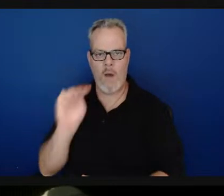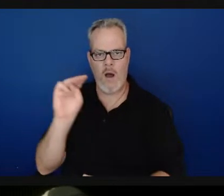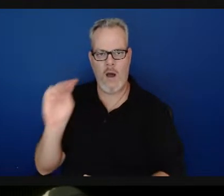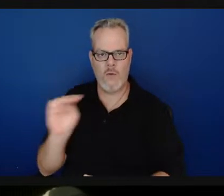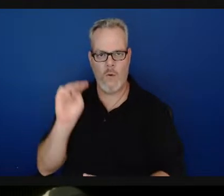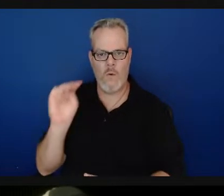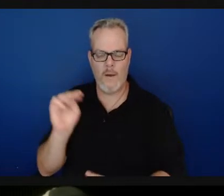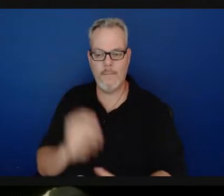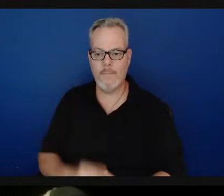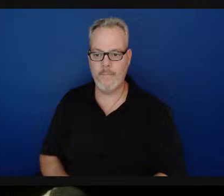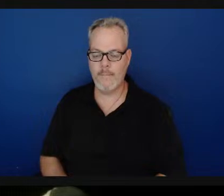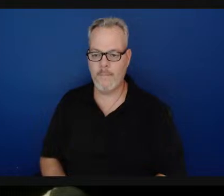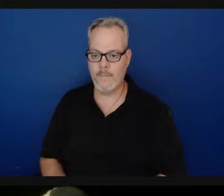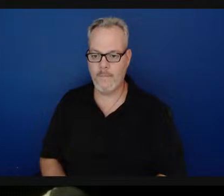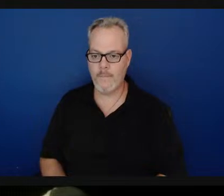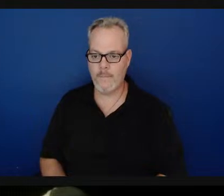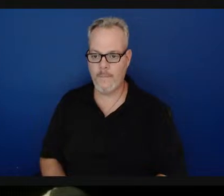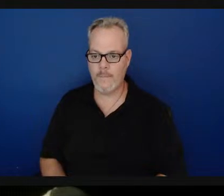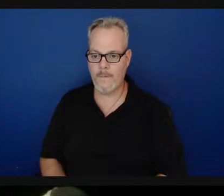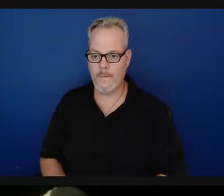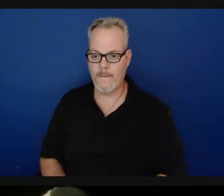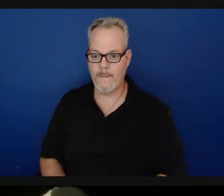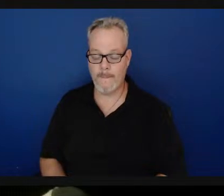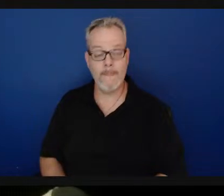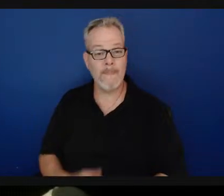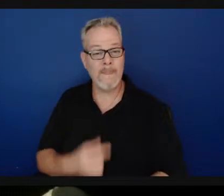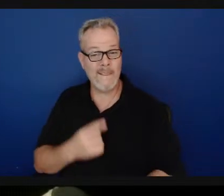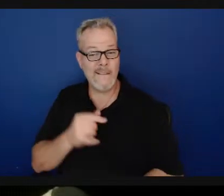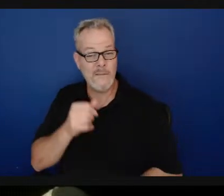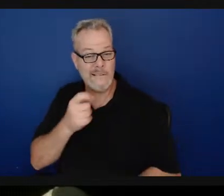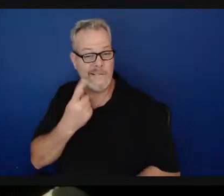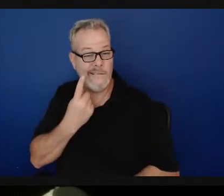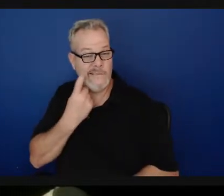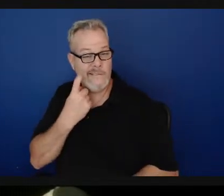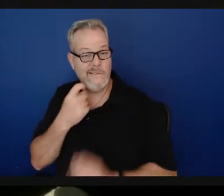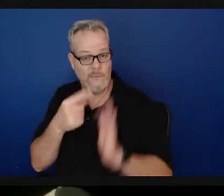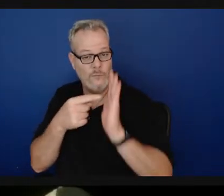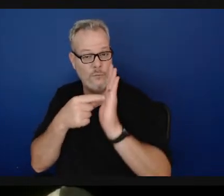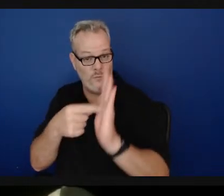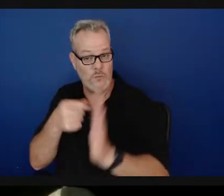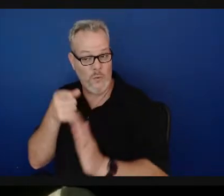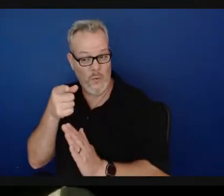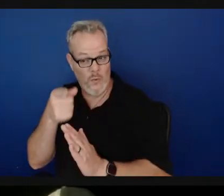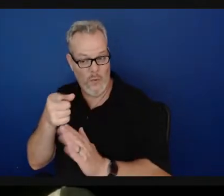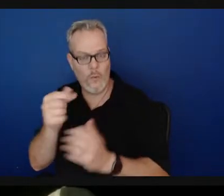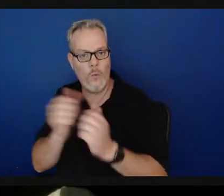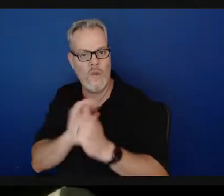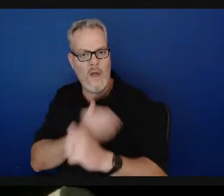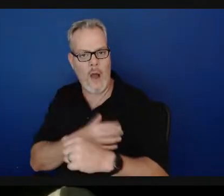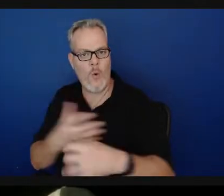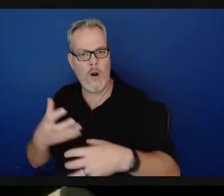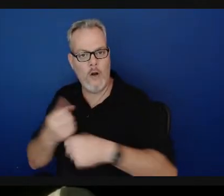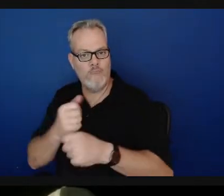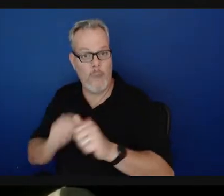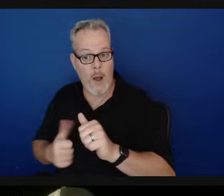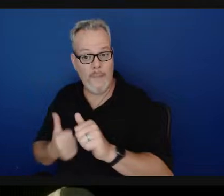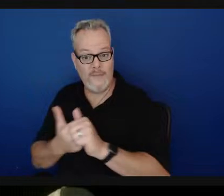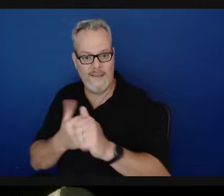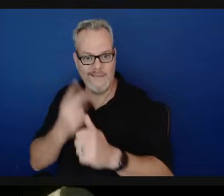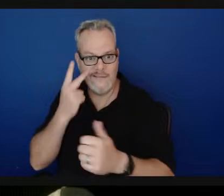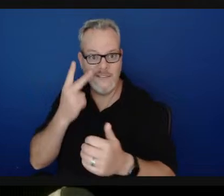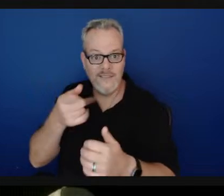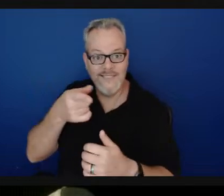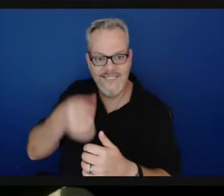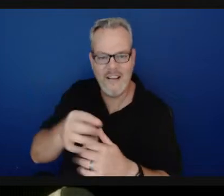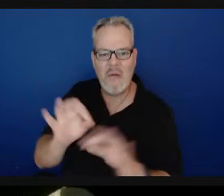So I showed you this a little bit in the update earlier, right? So this is the moderate threshold of 0.1 ppm, and